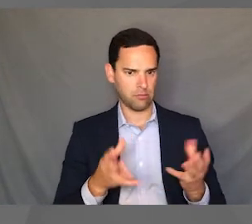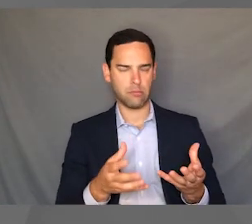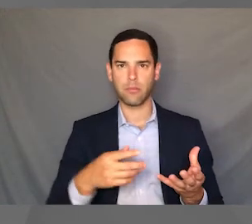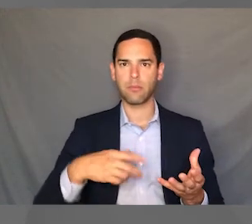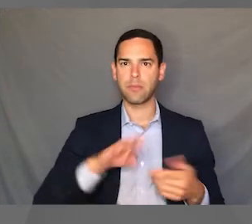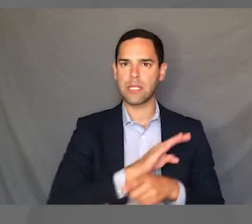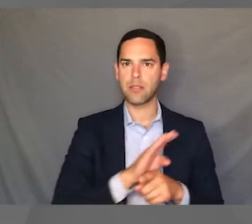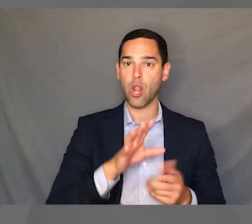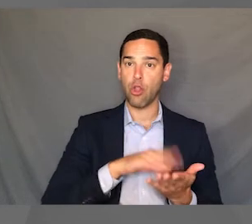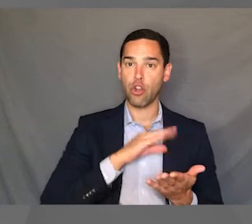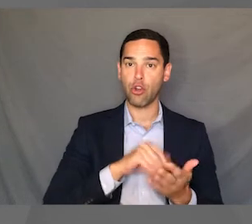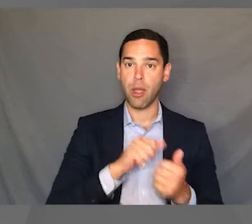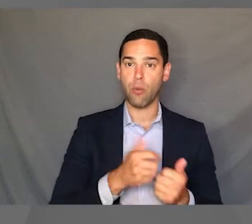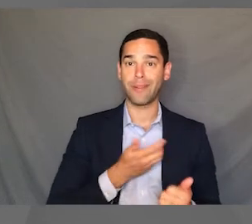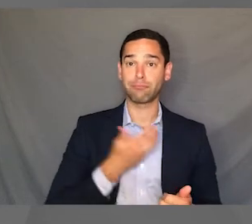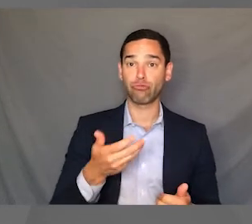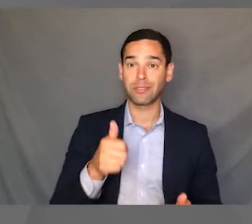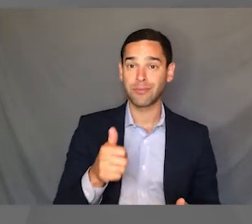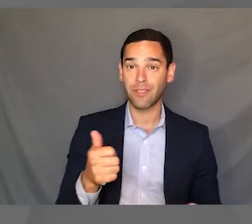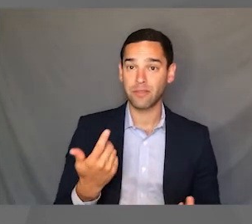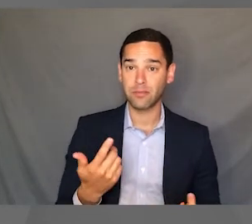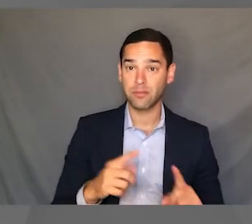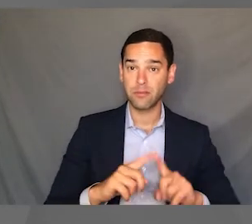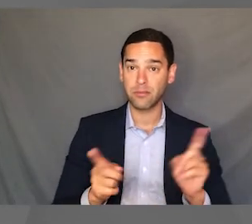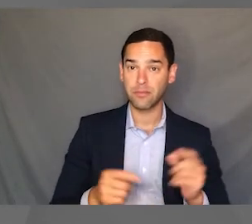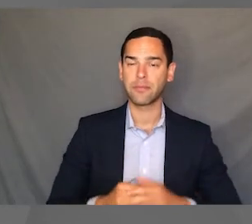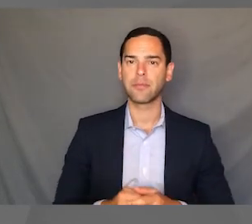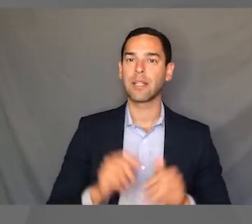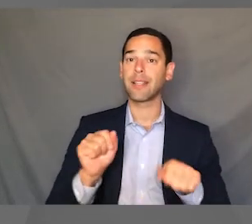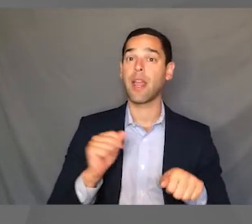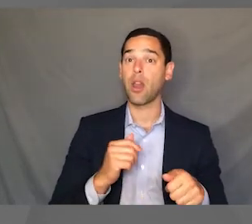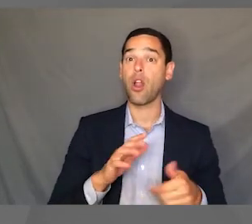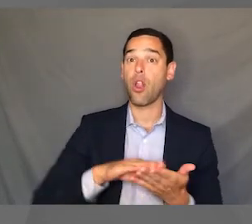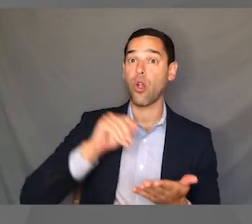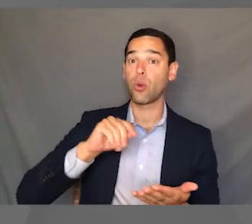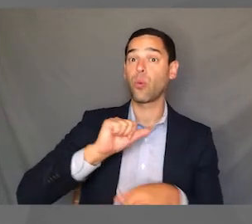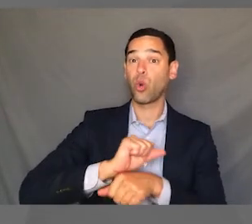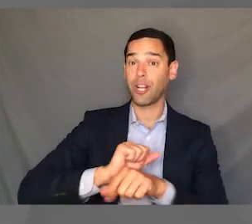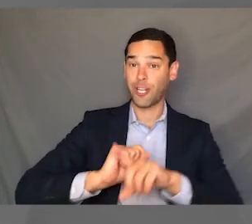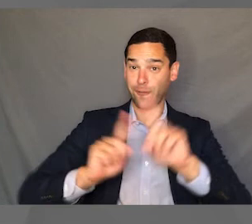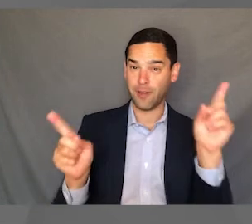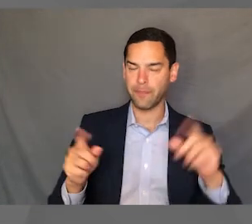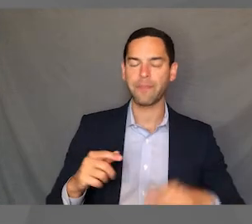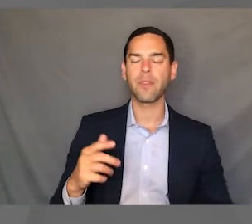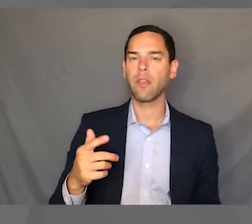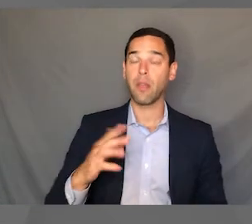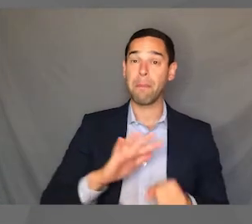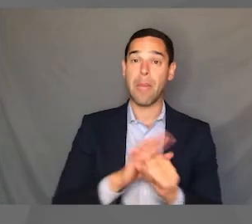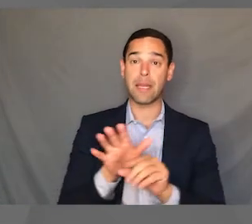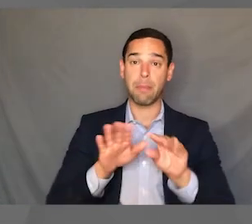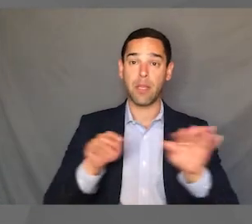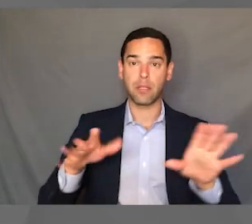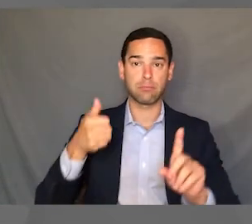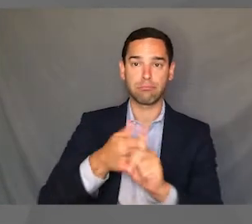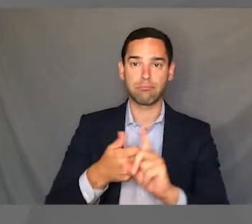differently? Can they work differently? One of the great things that's happened in the face of the pandemic that rocked our planet is